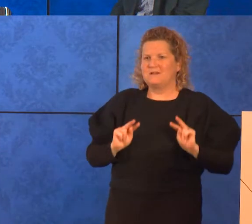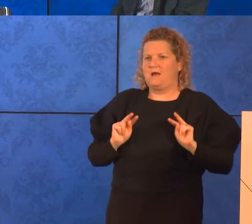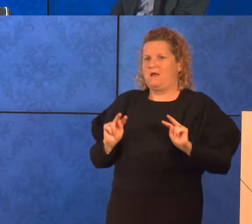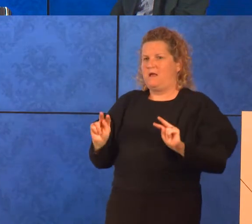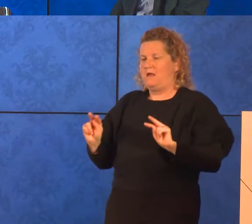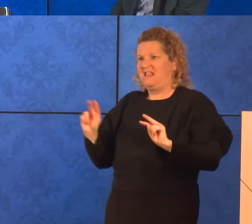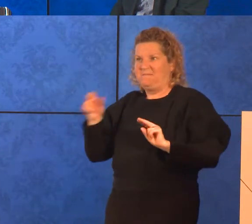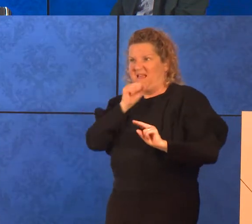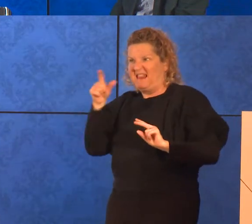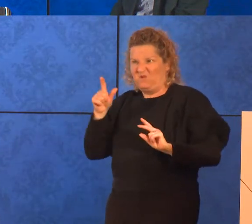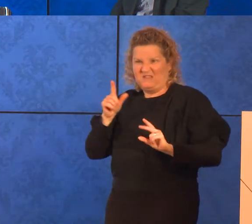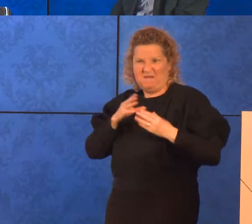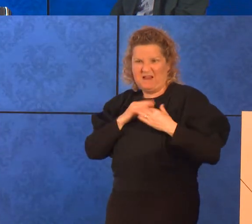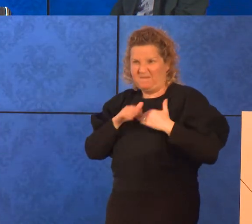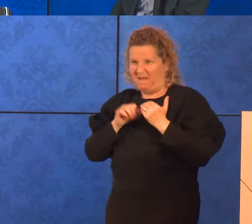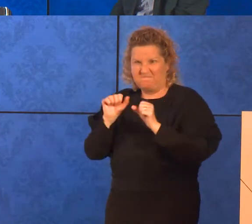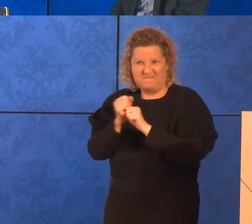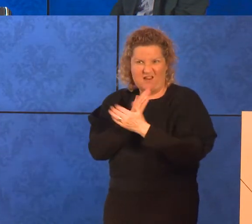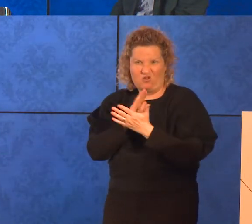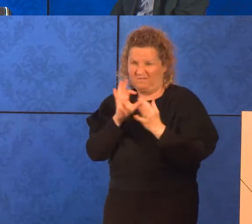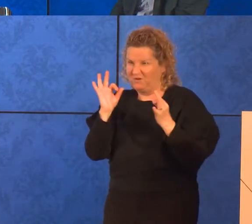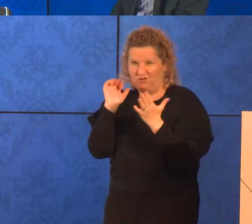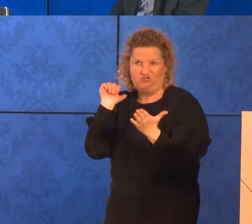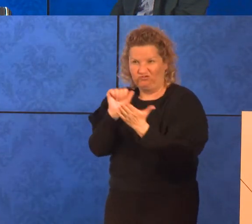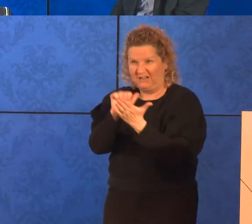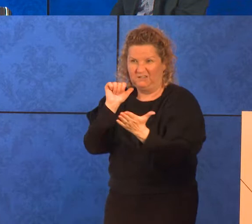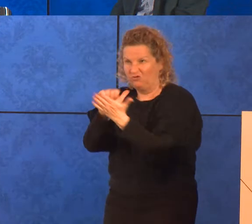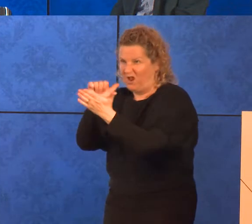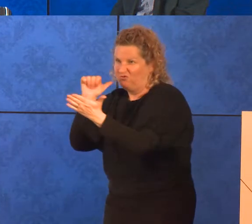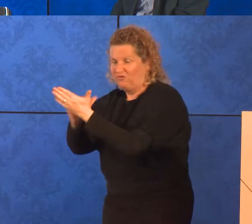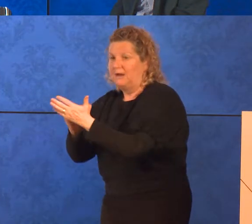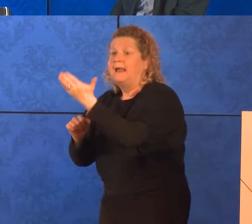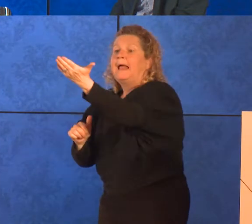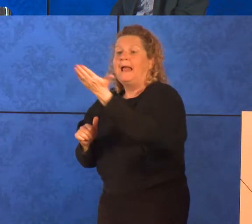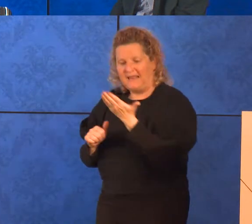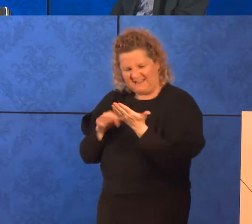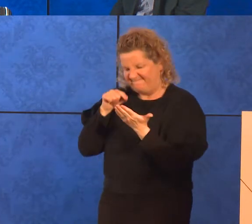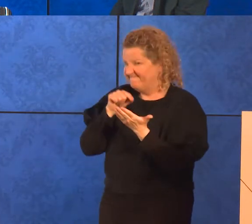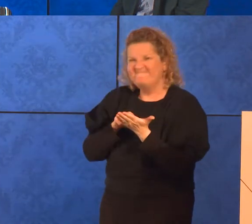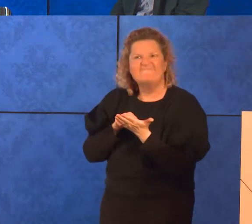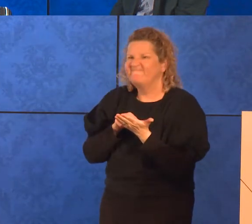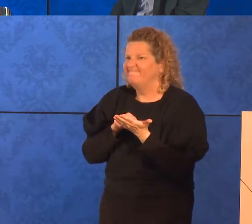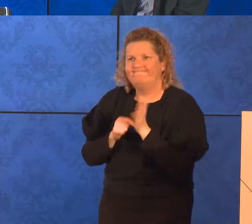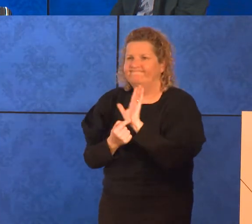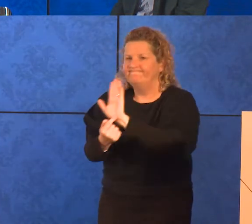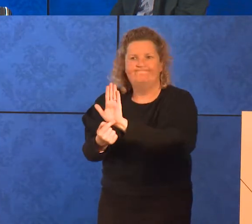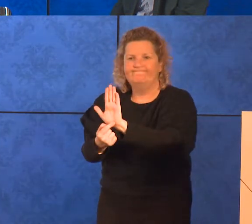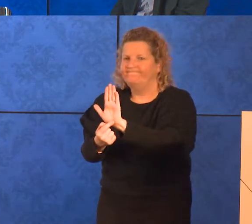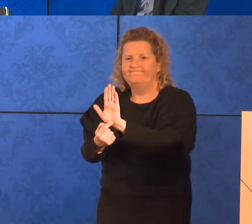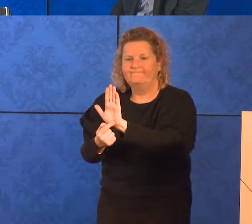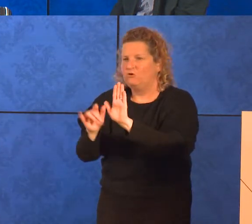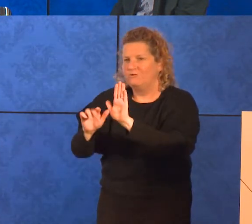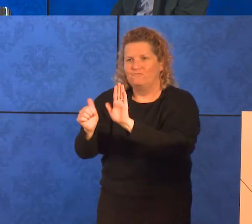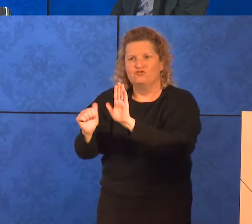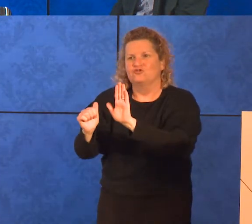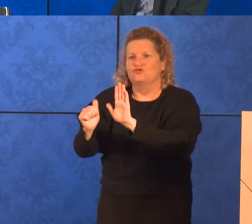and he was super passionate about getting it right. So he, in fact, would just basically turn up with a report saying, we haven't completed